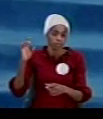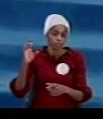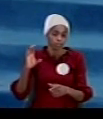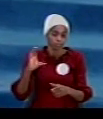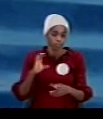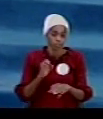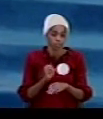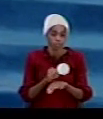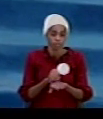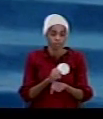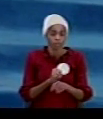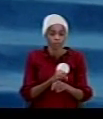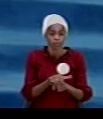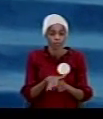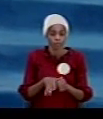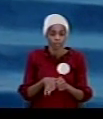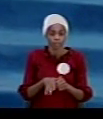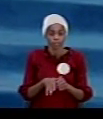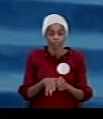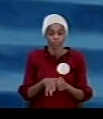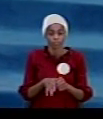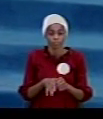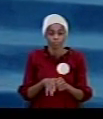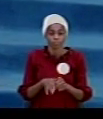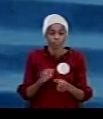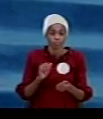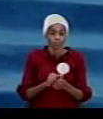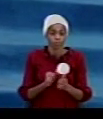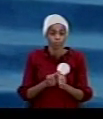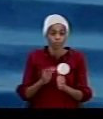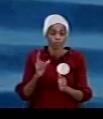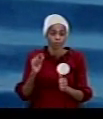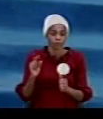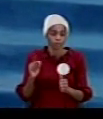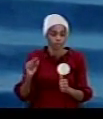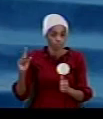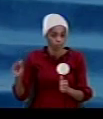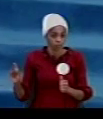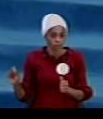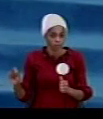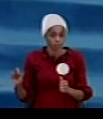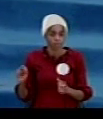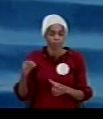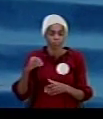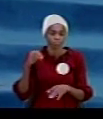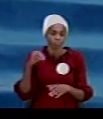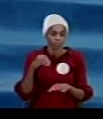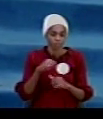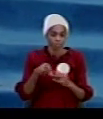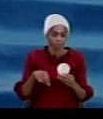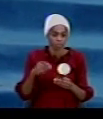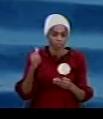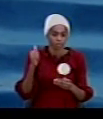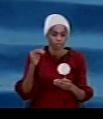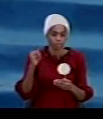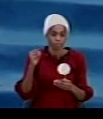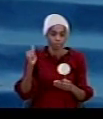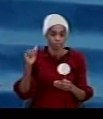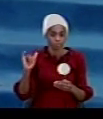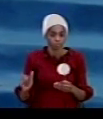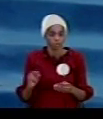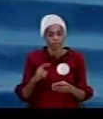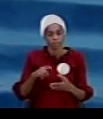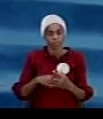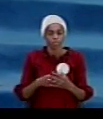problem in 2020, to be precise, around May, I started feeling some weakness in my body. Then it came to